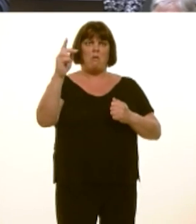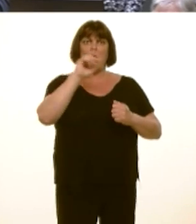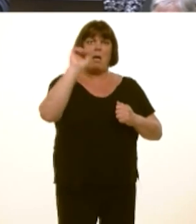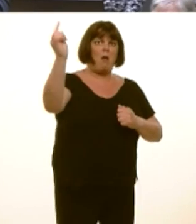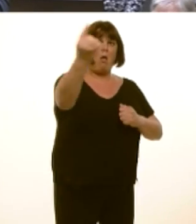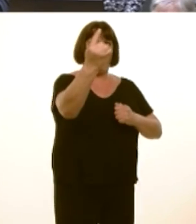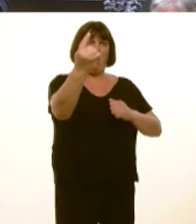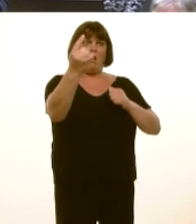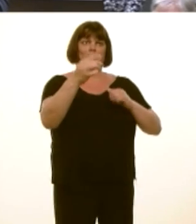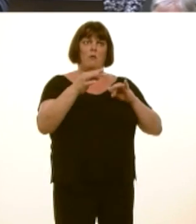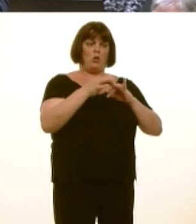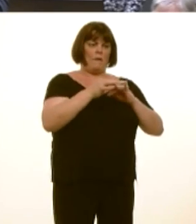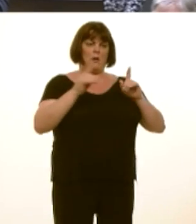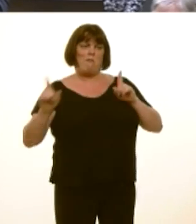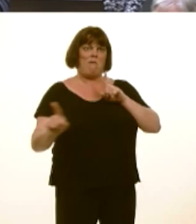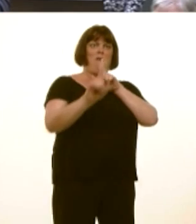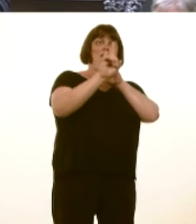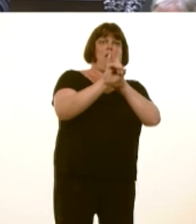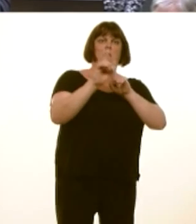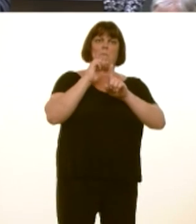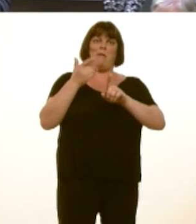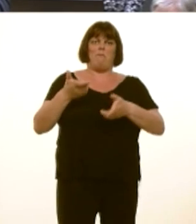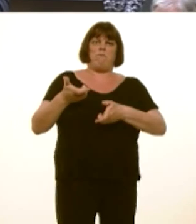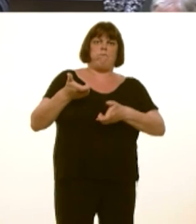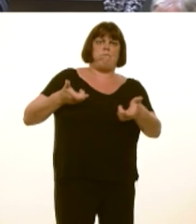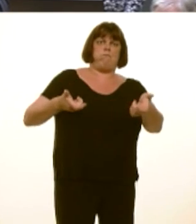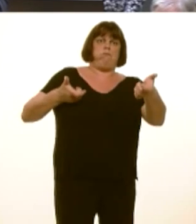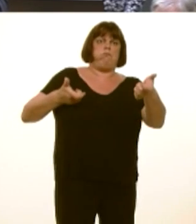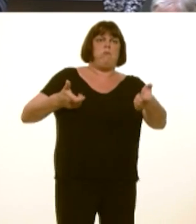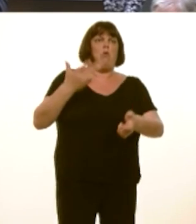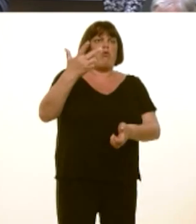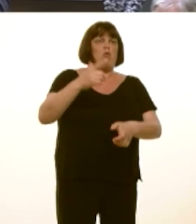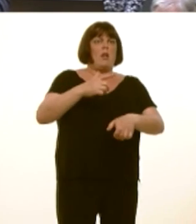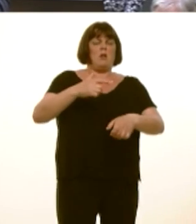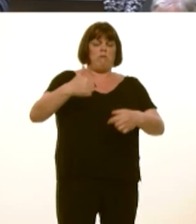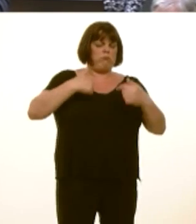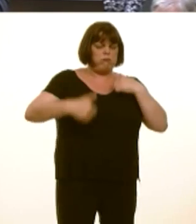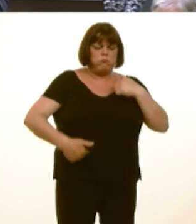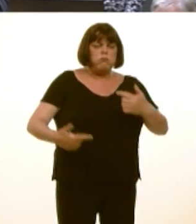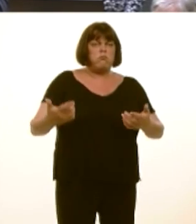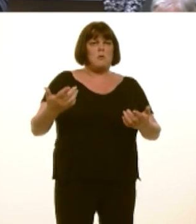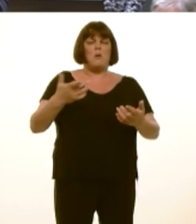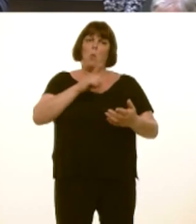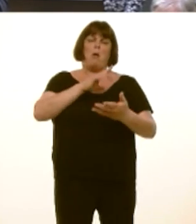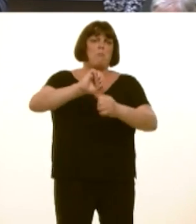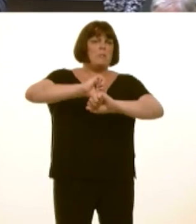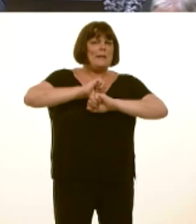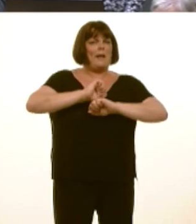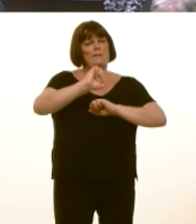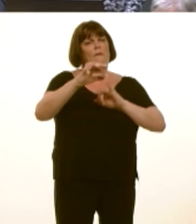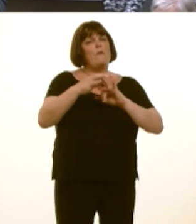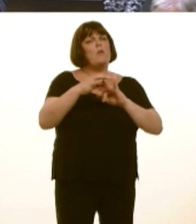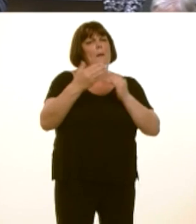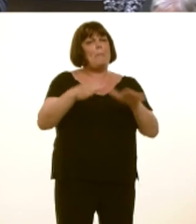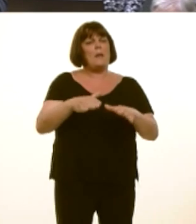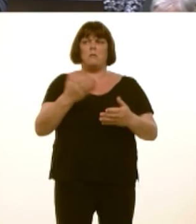gunfire, was shot three times, protecting the life of his fiancée. He is now back in